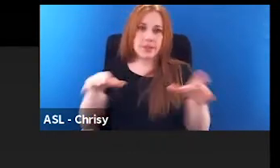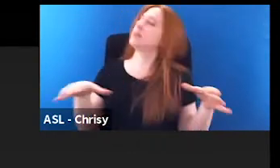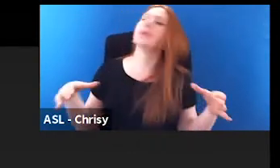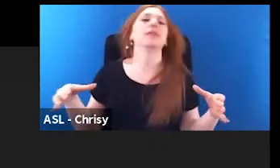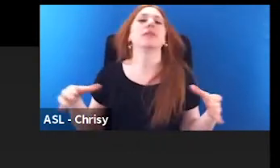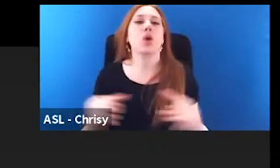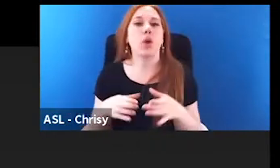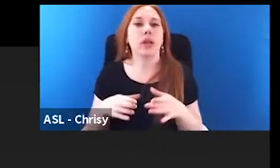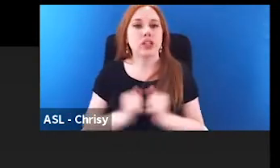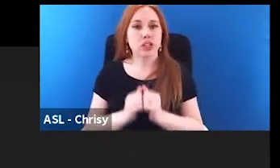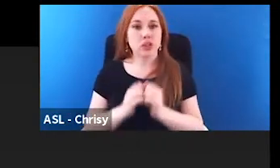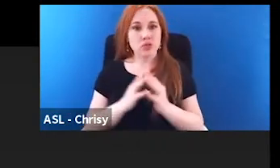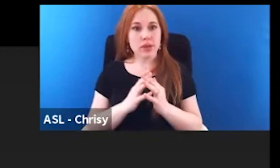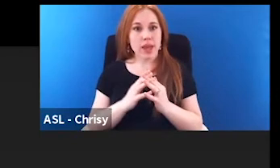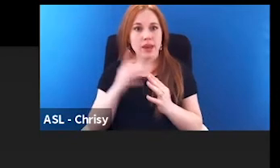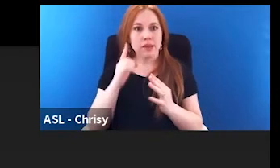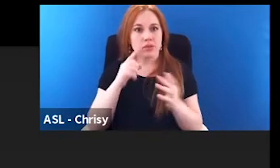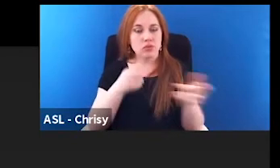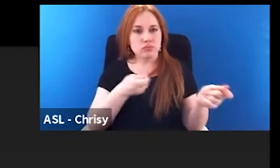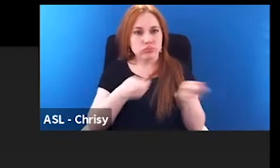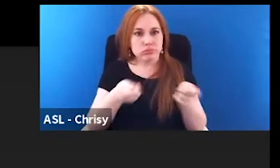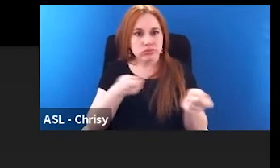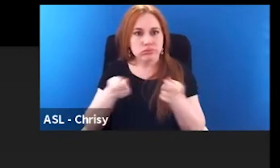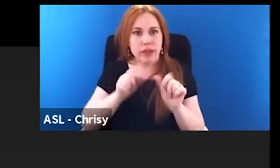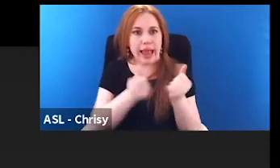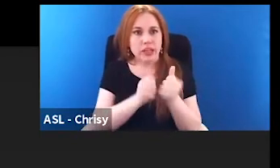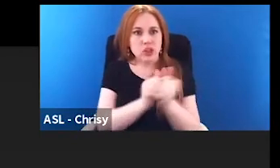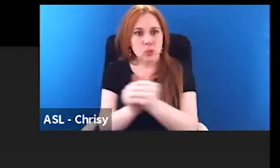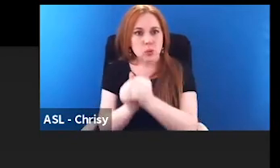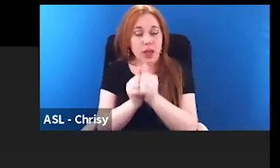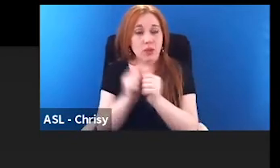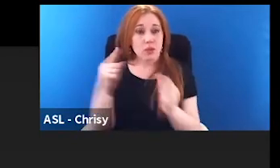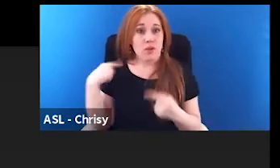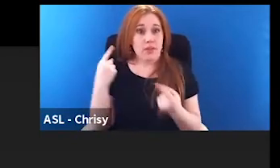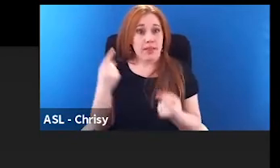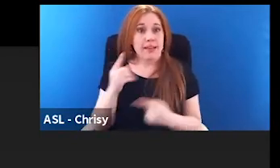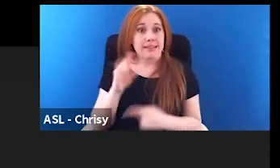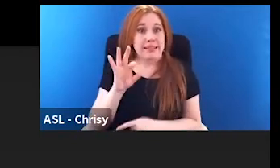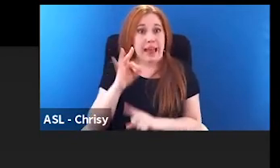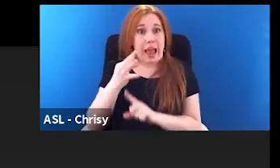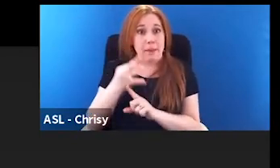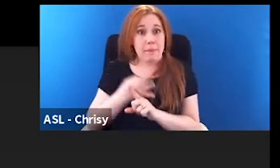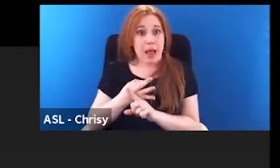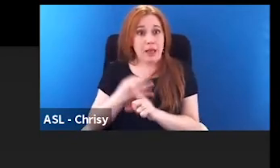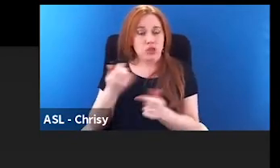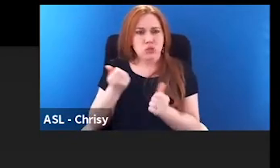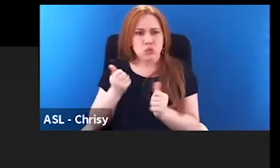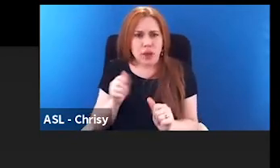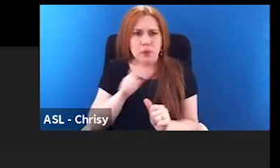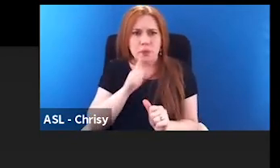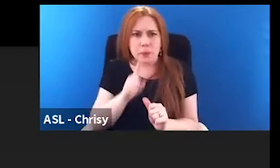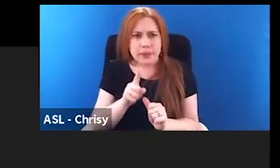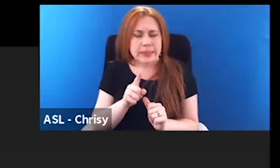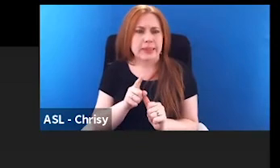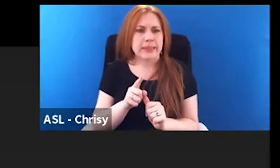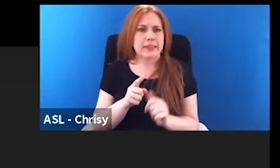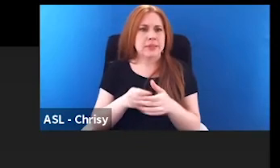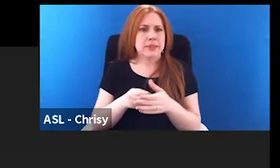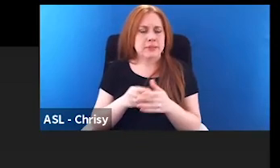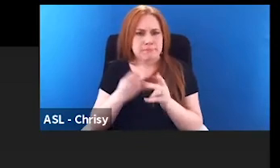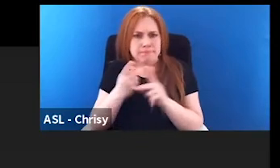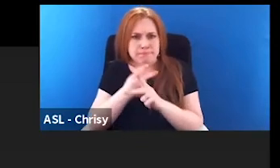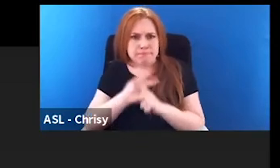create this coalition to bring the agencies together. And so we've spent the last 9 months kind of really building out, what does